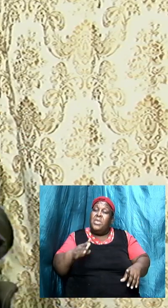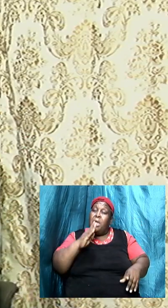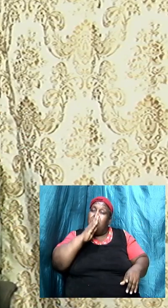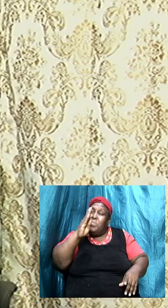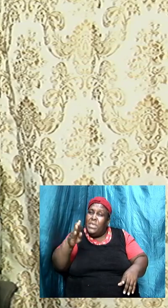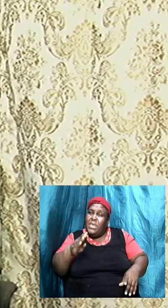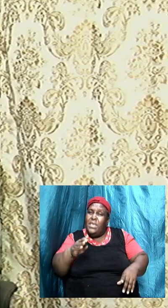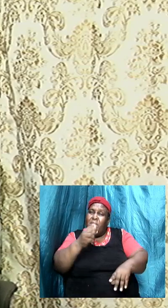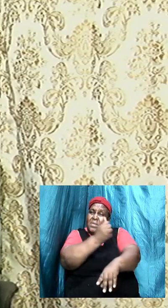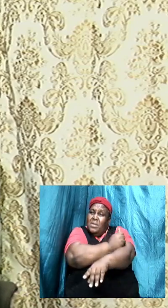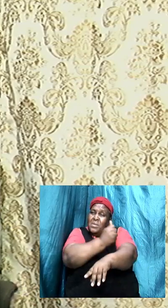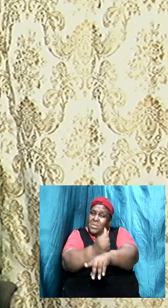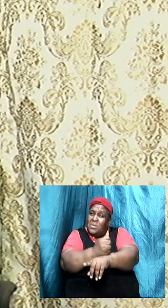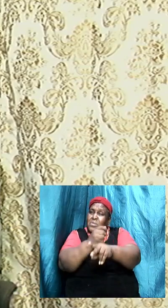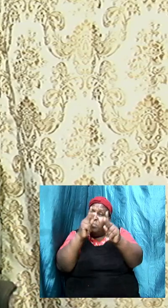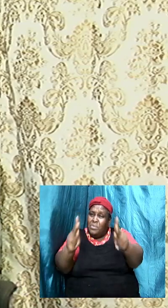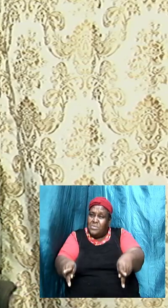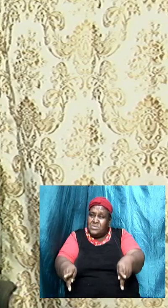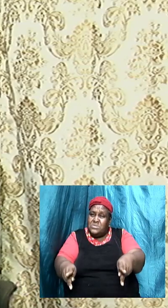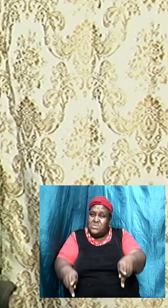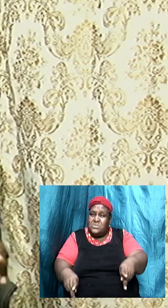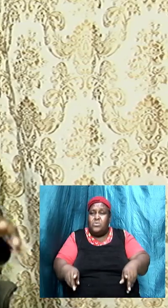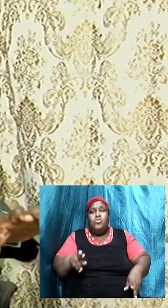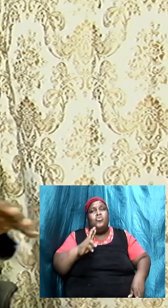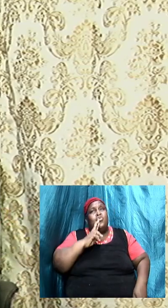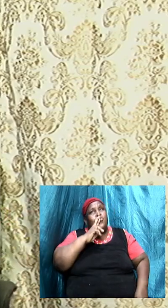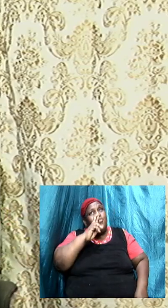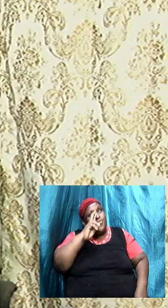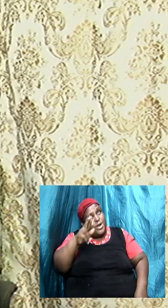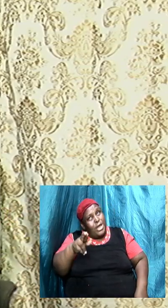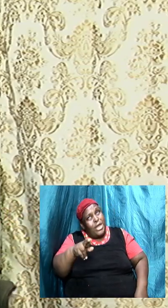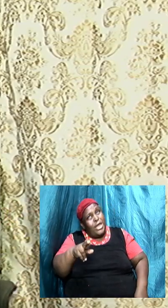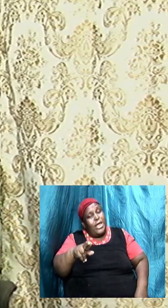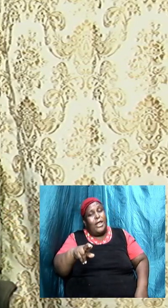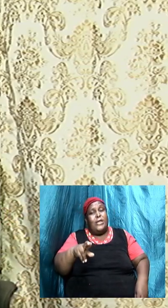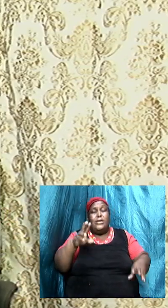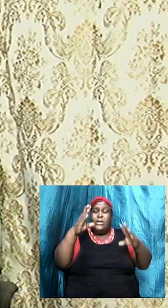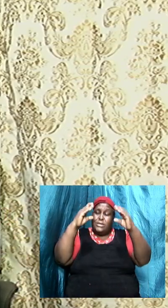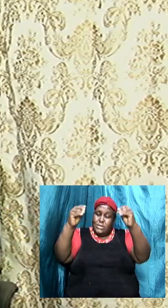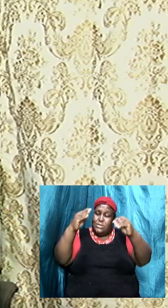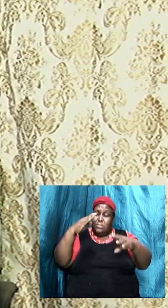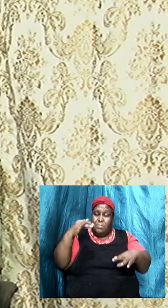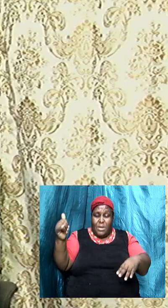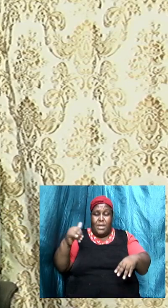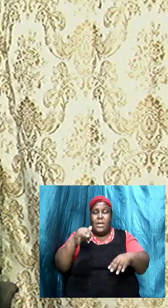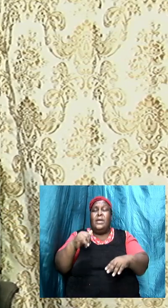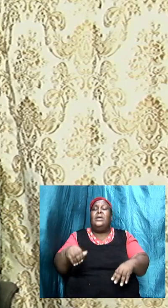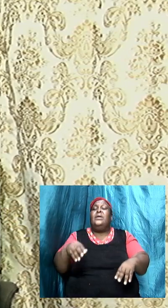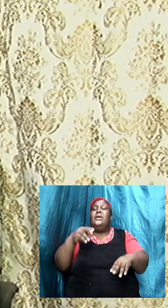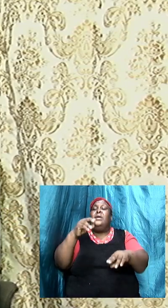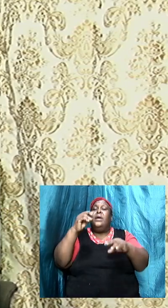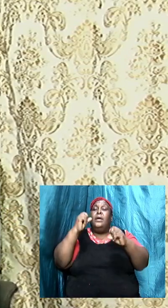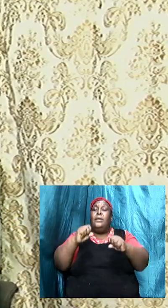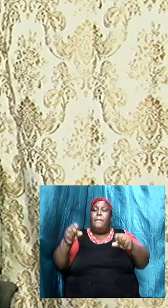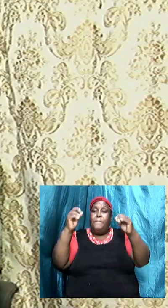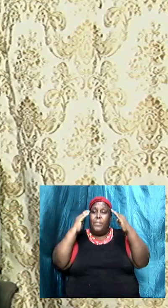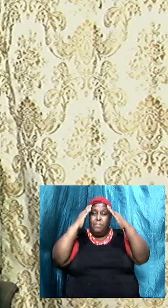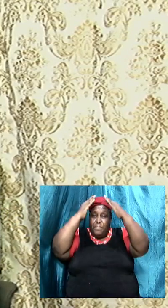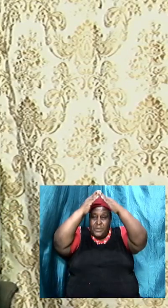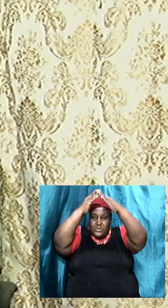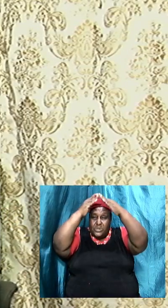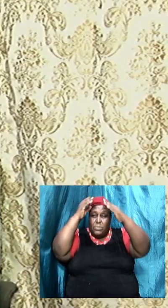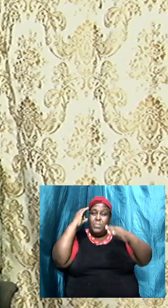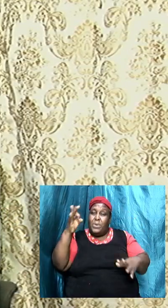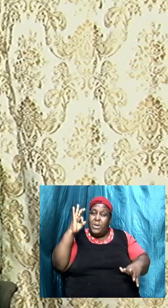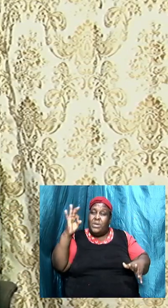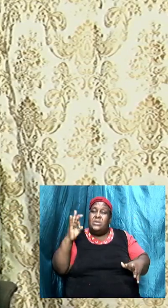So it's really teaching imparted by an authoritative source. Now, when you take time out for